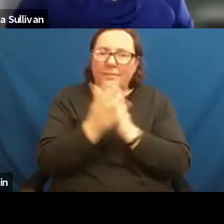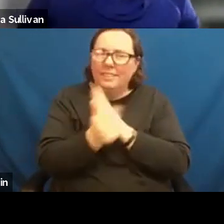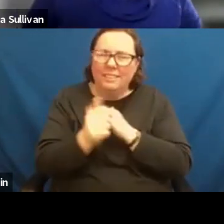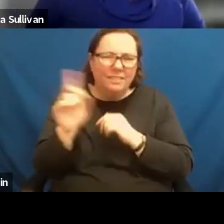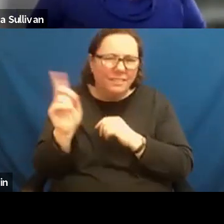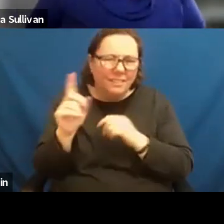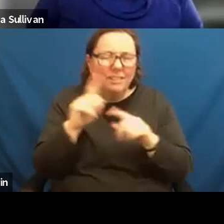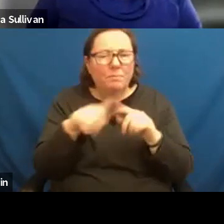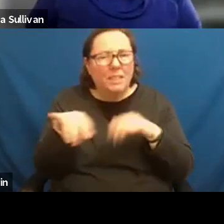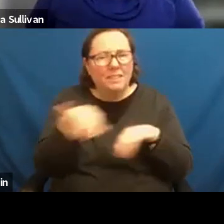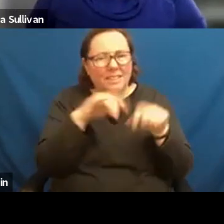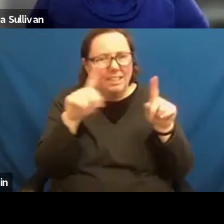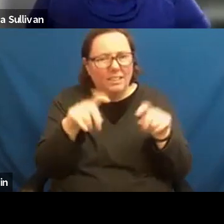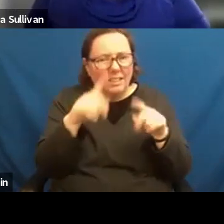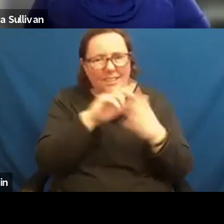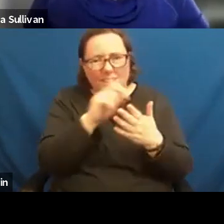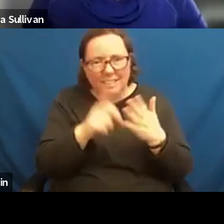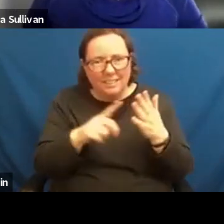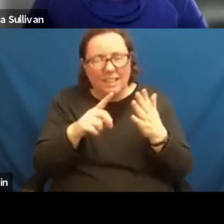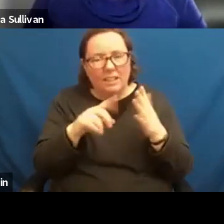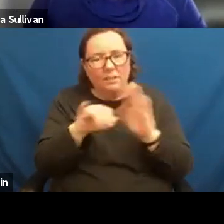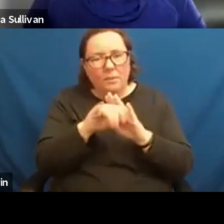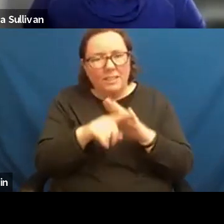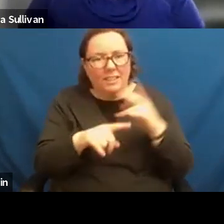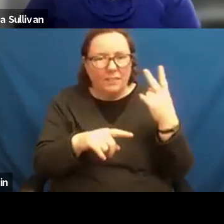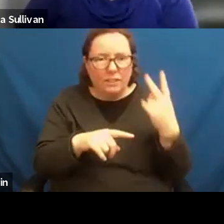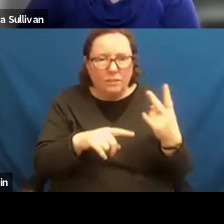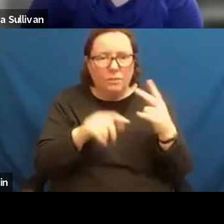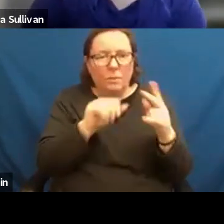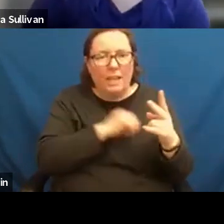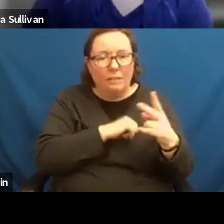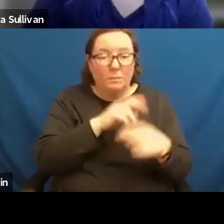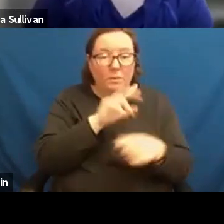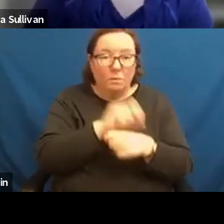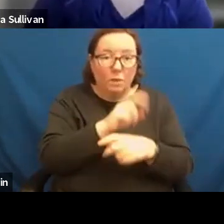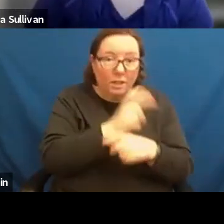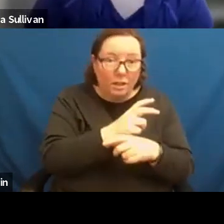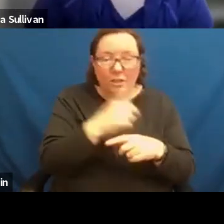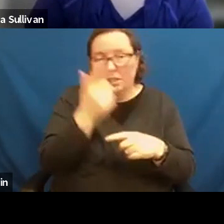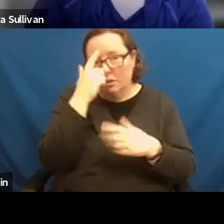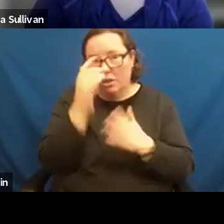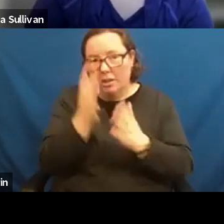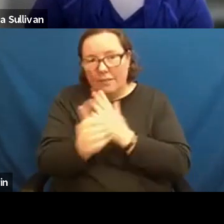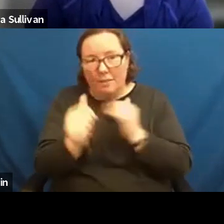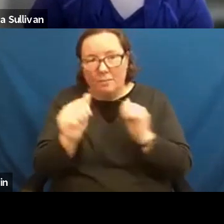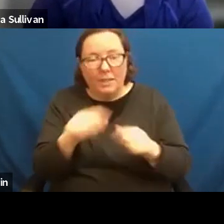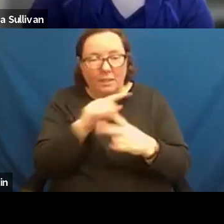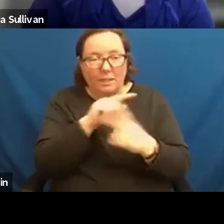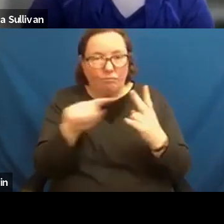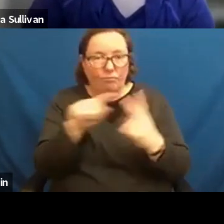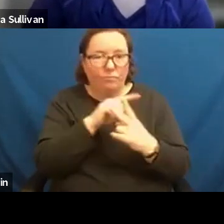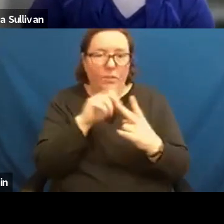Standardized exams are designed to identify two attributes: hard work and cognitive ability. Those